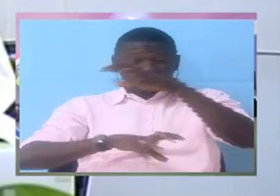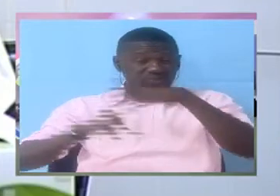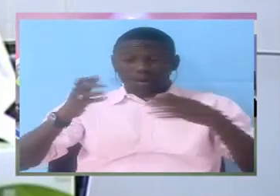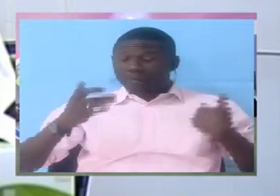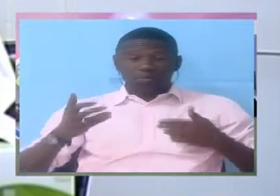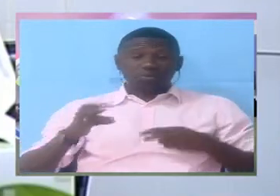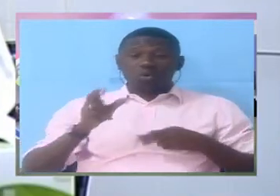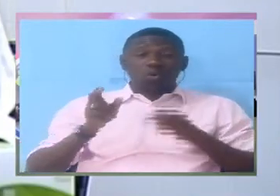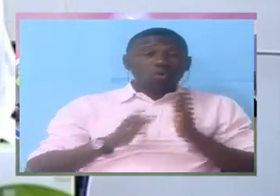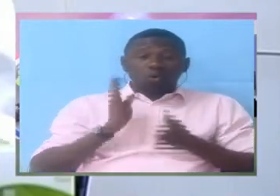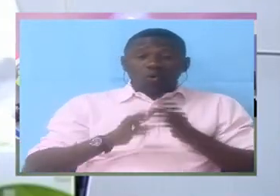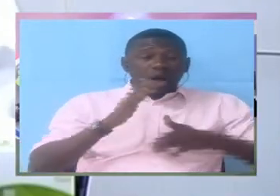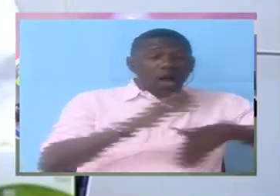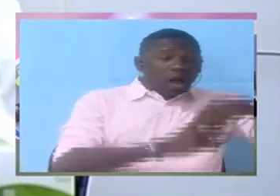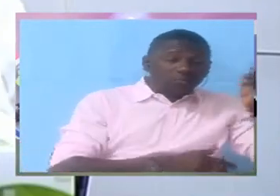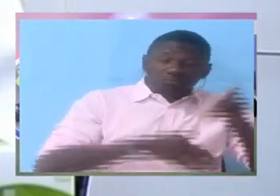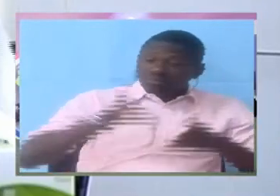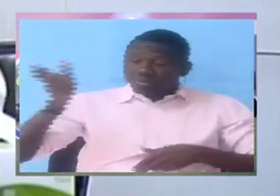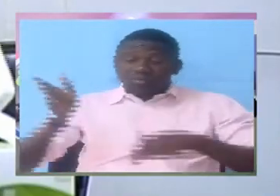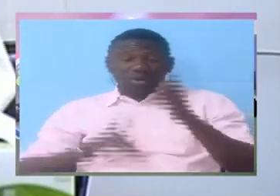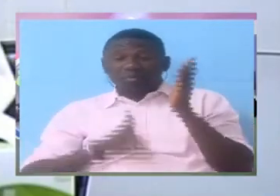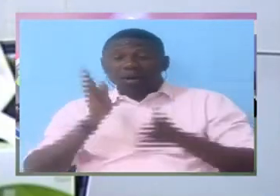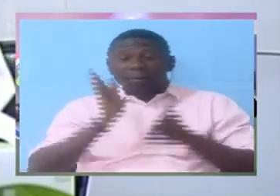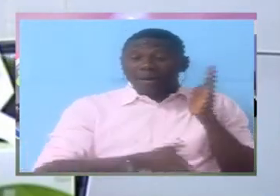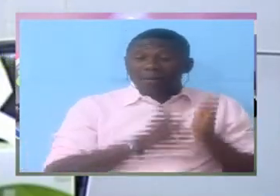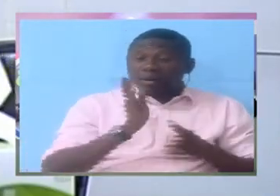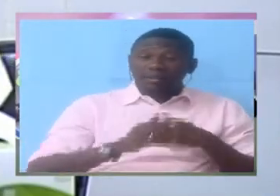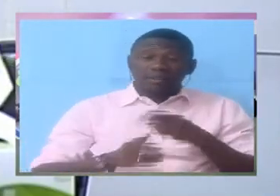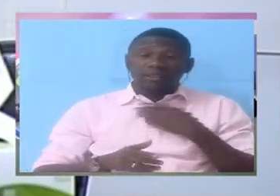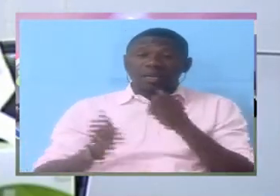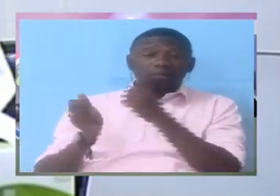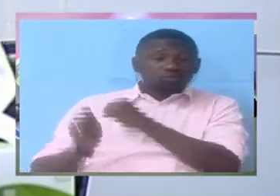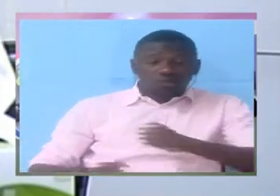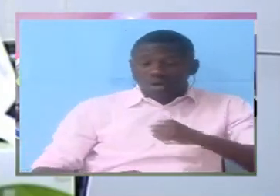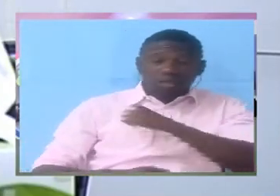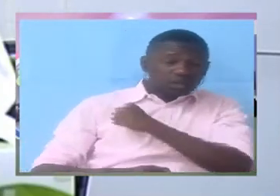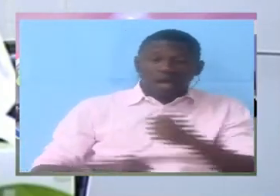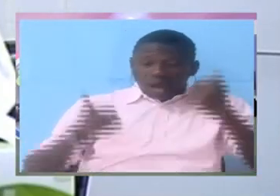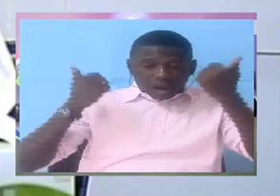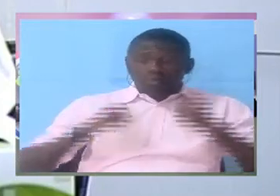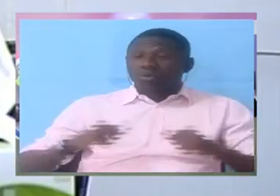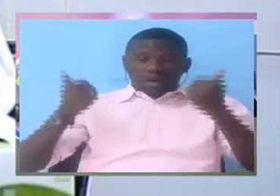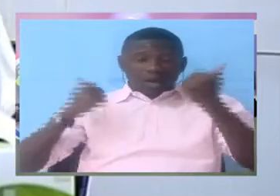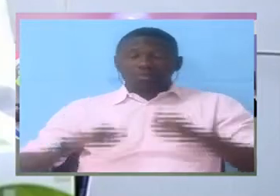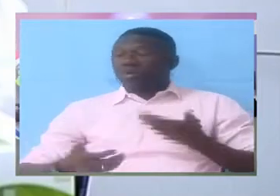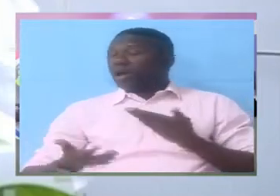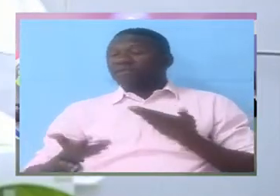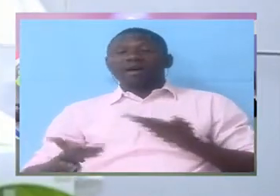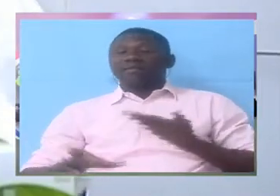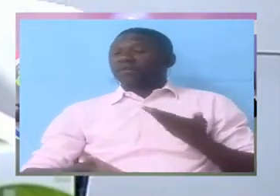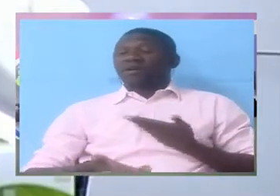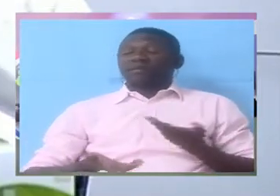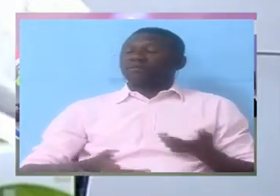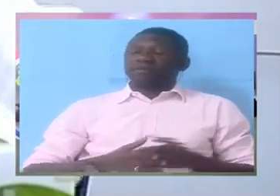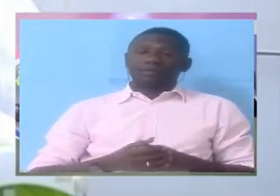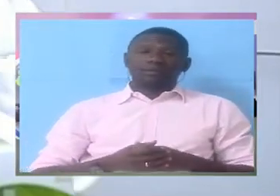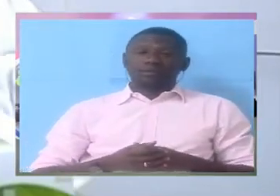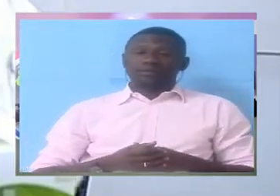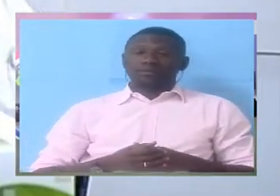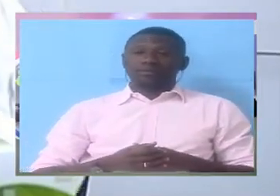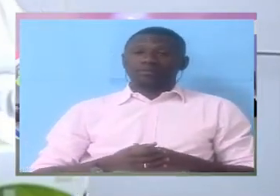Otumo. They said kudeta, kudeta. Moluba Fokang kudeta, lebekering kudeta. So then I just